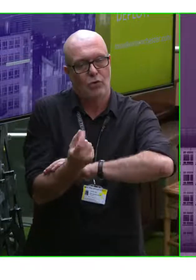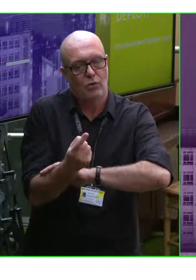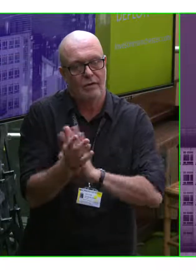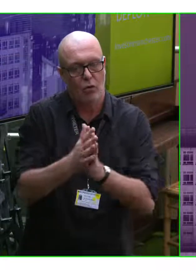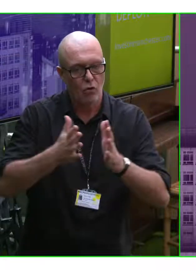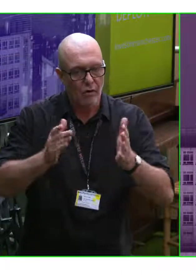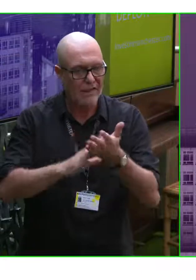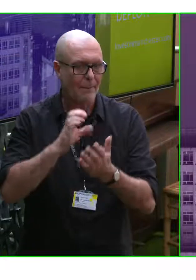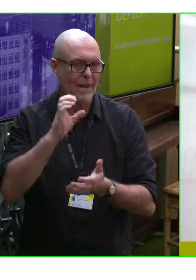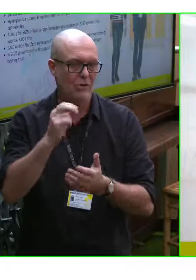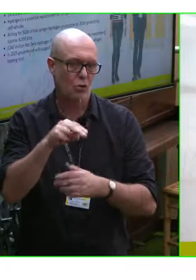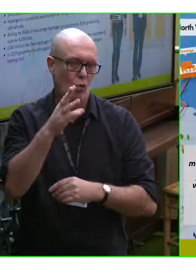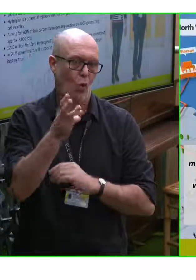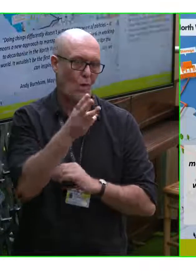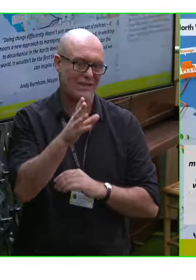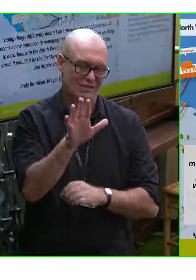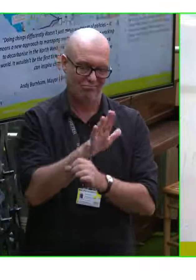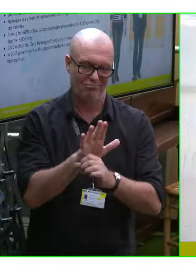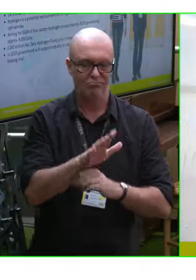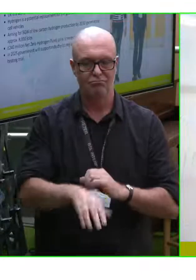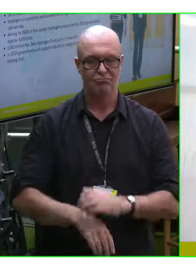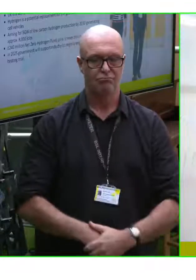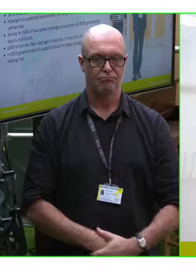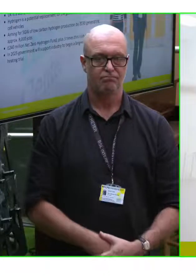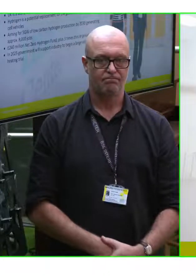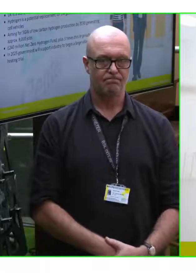wider Northwest. I've